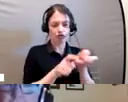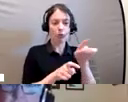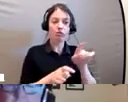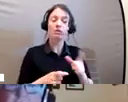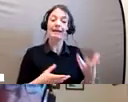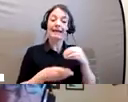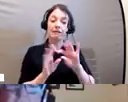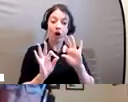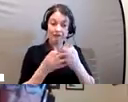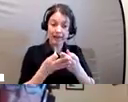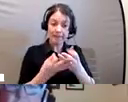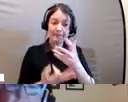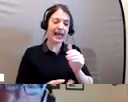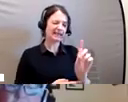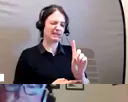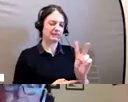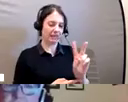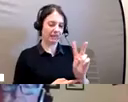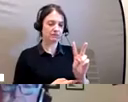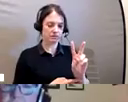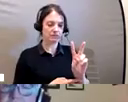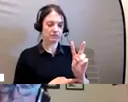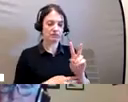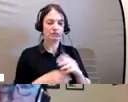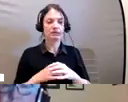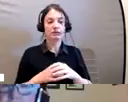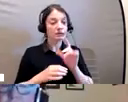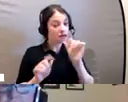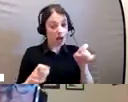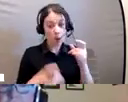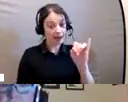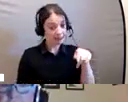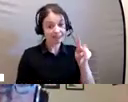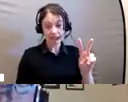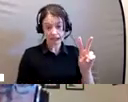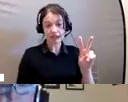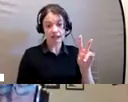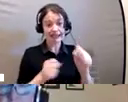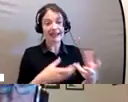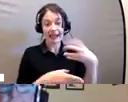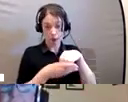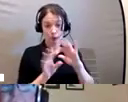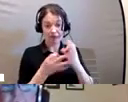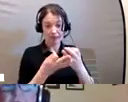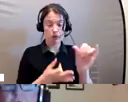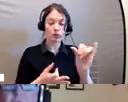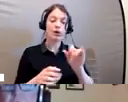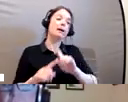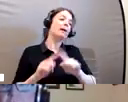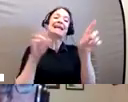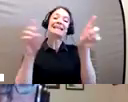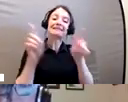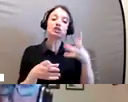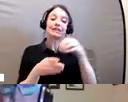domestic violence, not only intimate partner violence, but the definition within the plan is